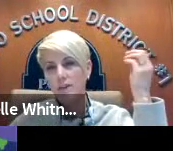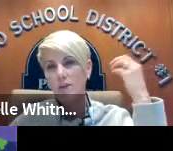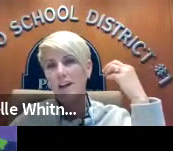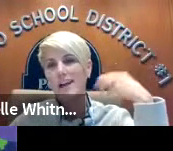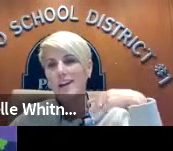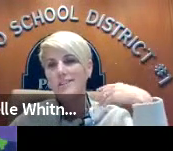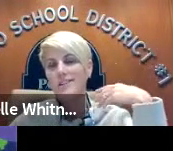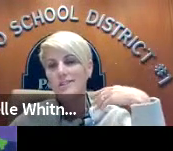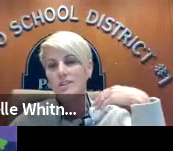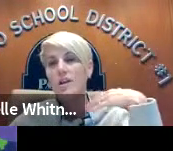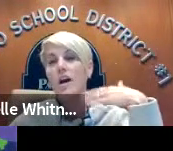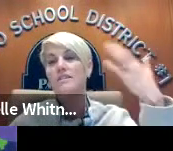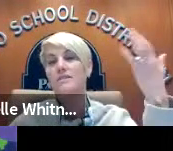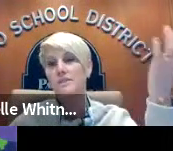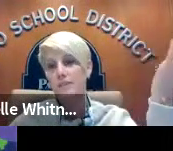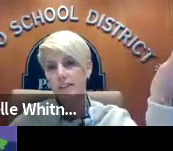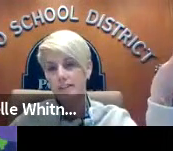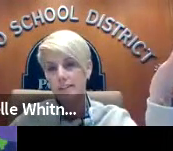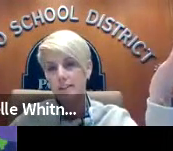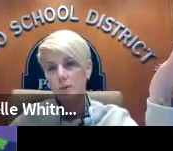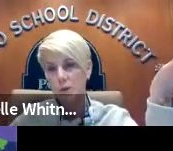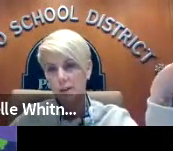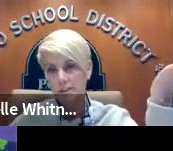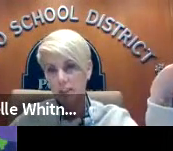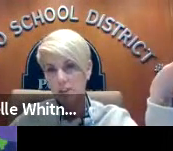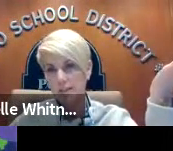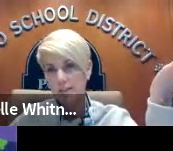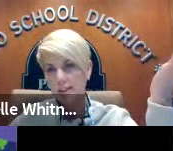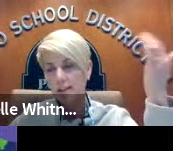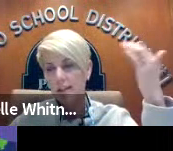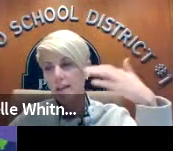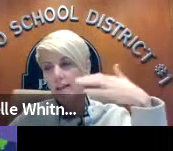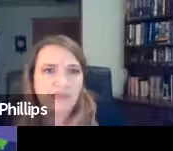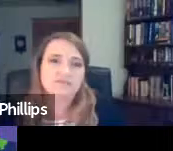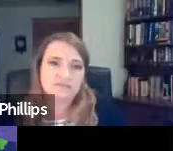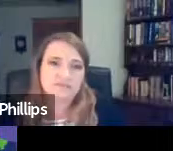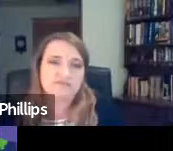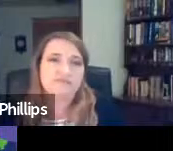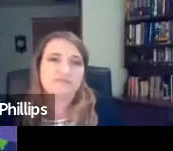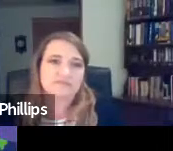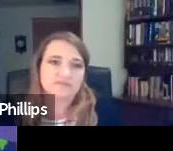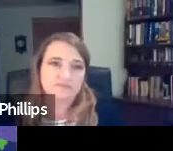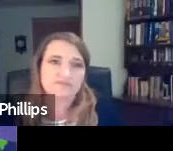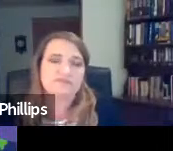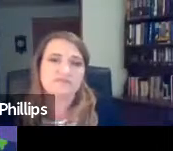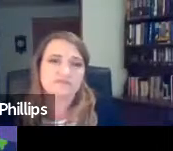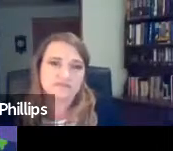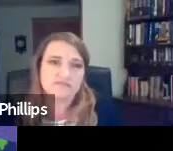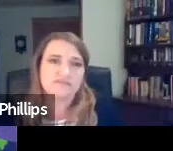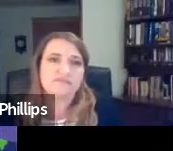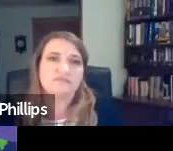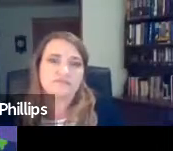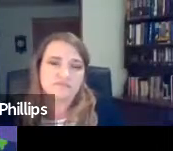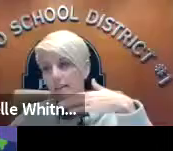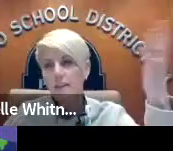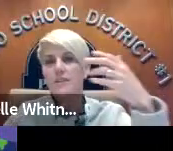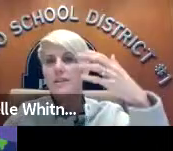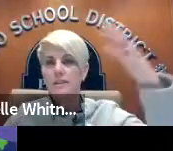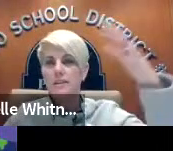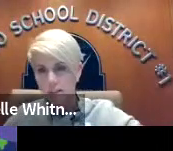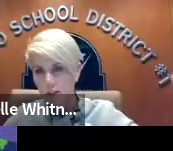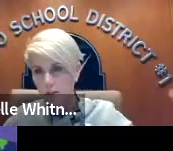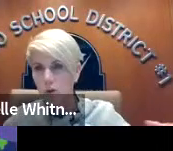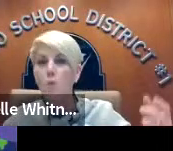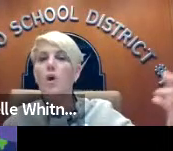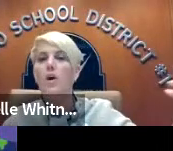party like that, who has access to lots of different organizations, and he does safety audits for school districts, but he you know,